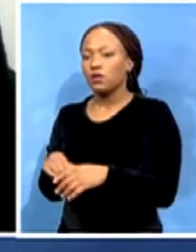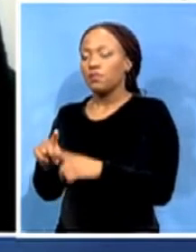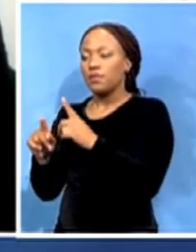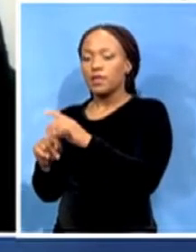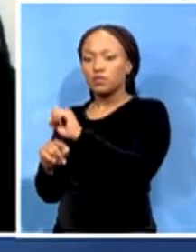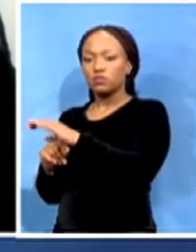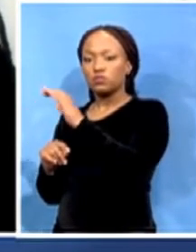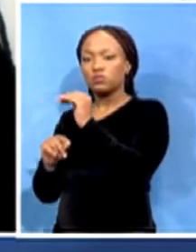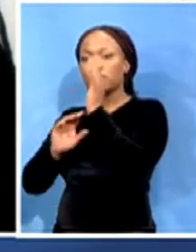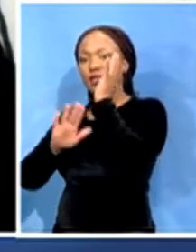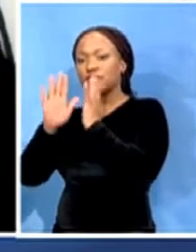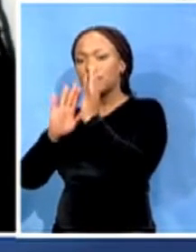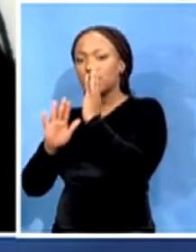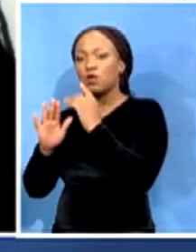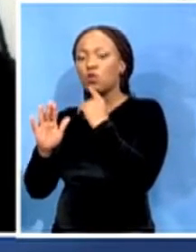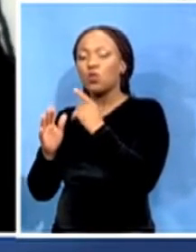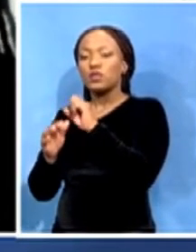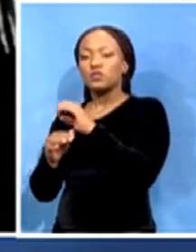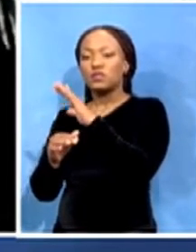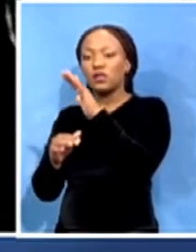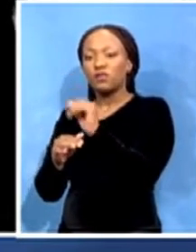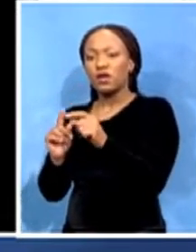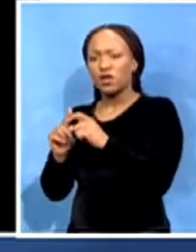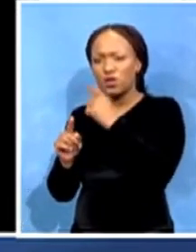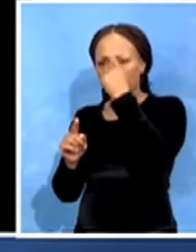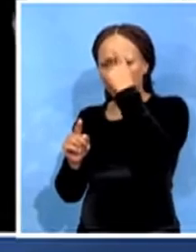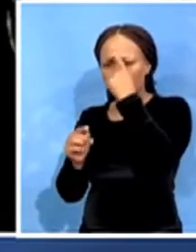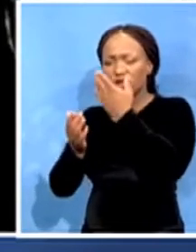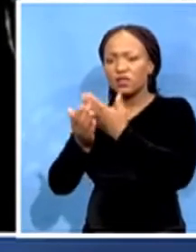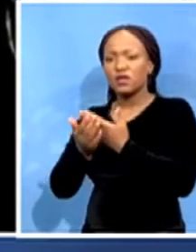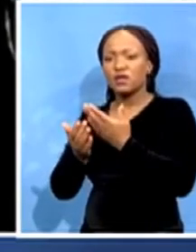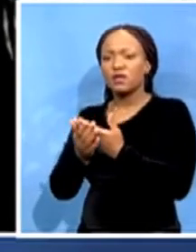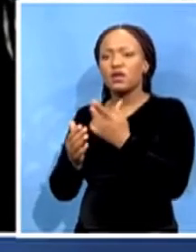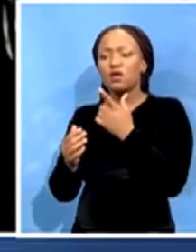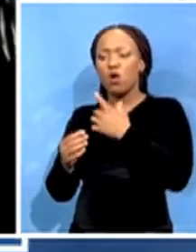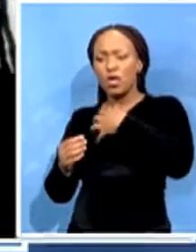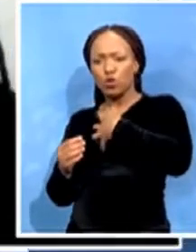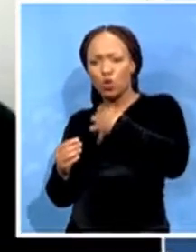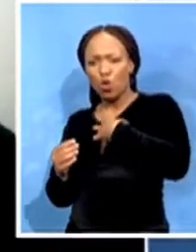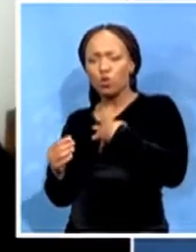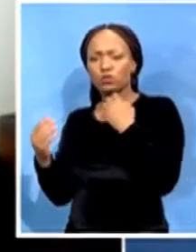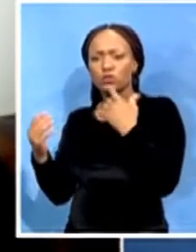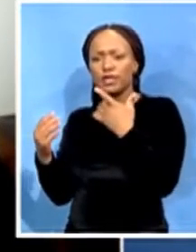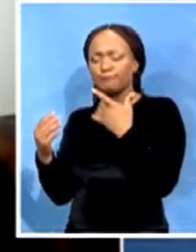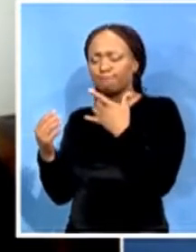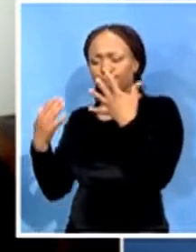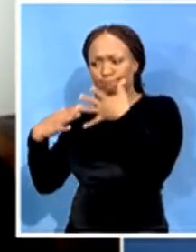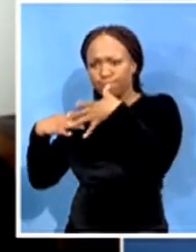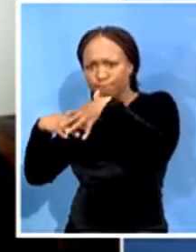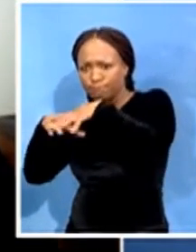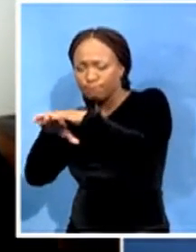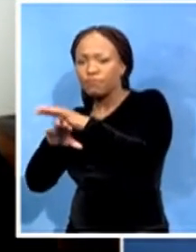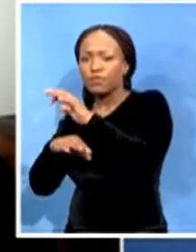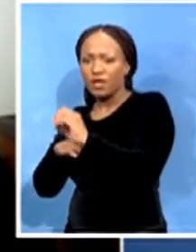think? Not on its own. I think it has to, you know, today is important because it's Heritage Day.